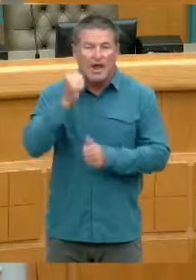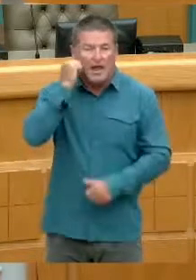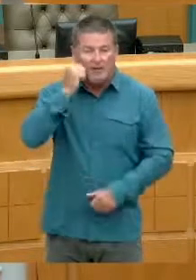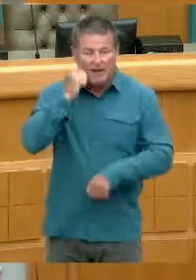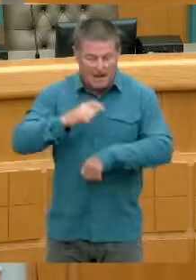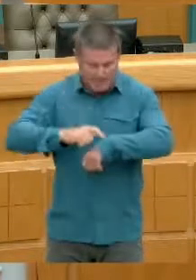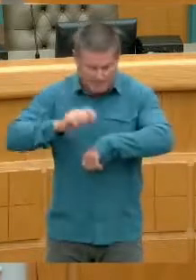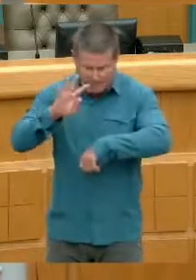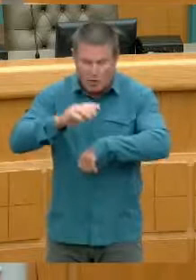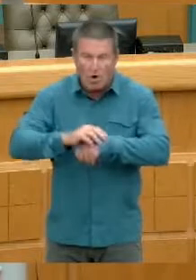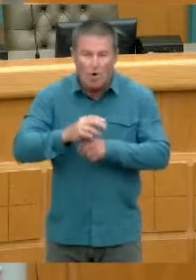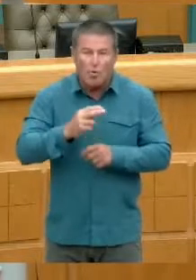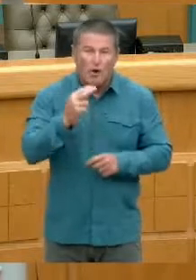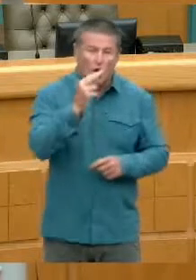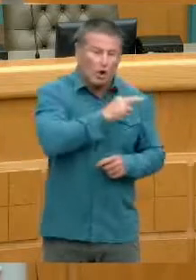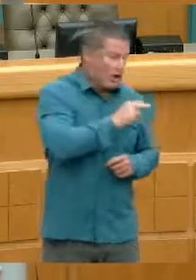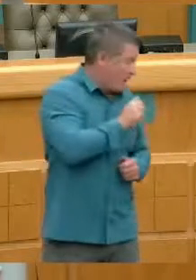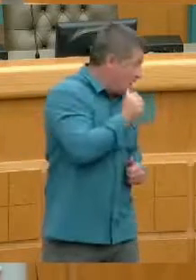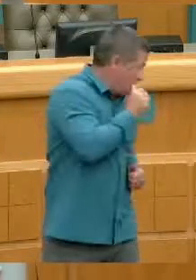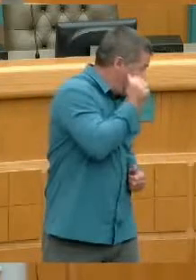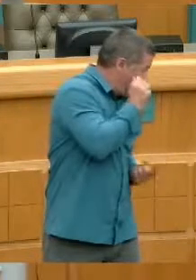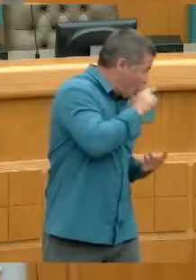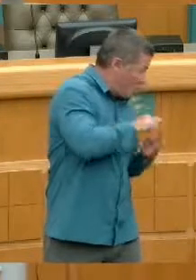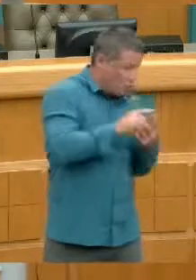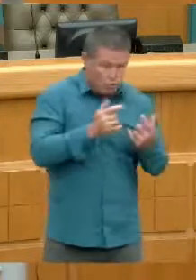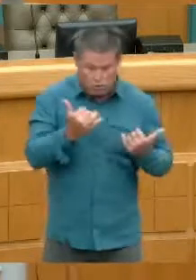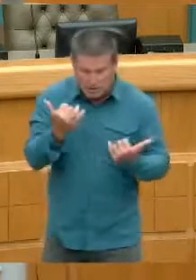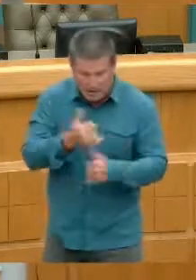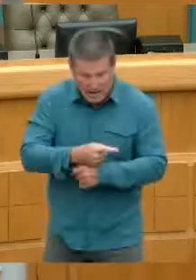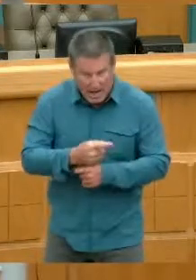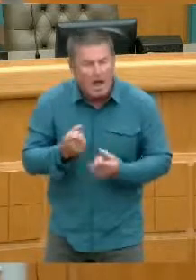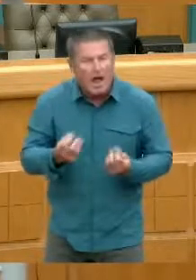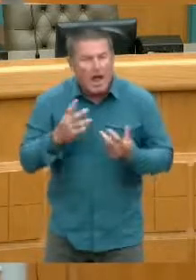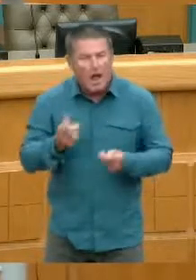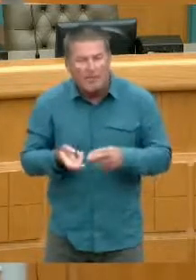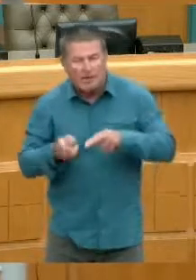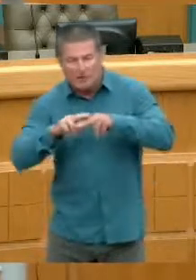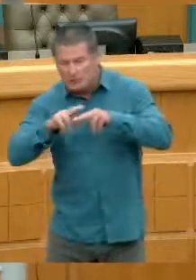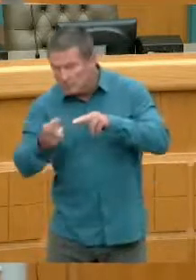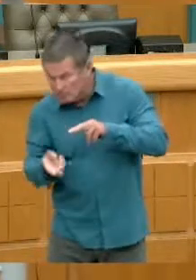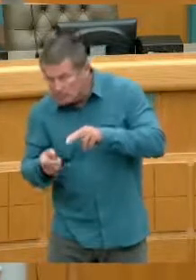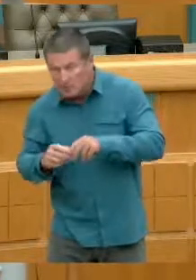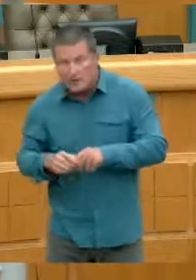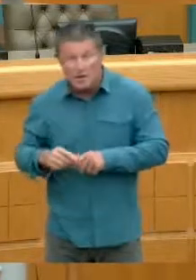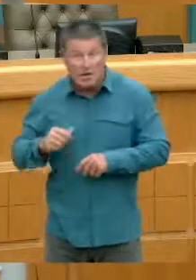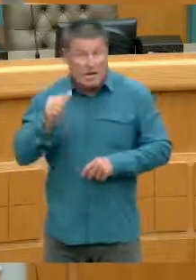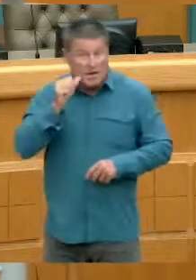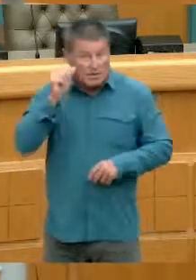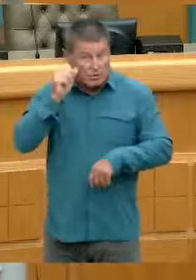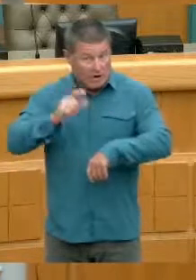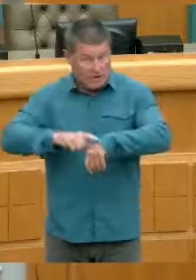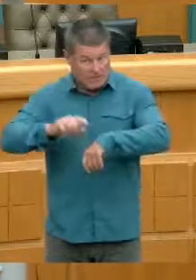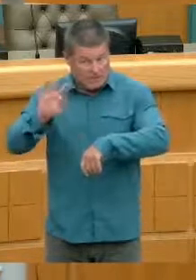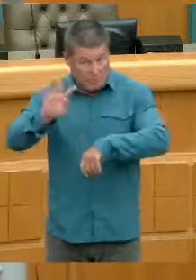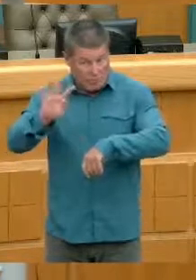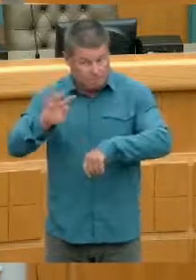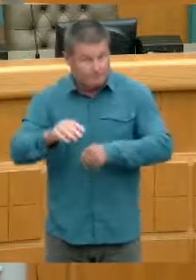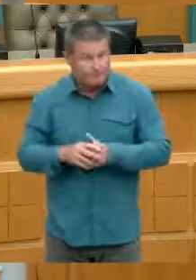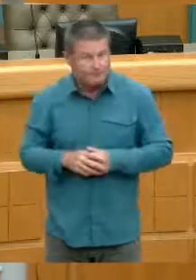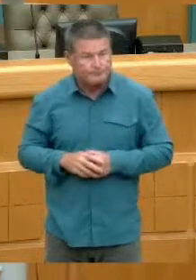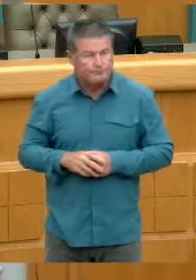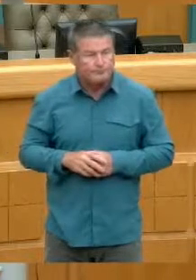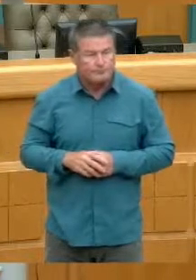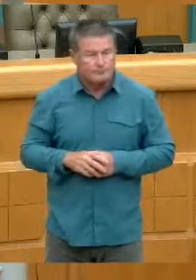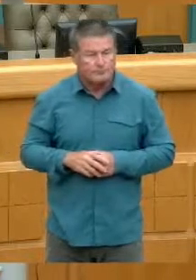and see number of new cases, change in hospital stay, and that type of information. So since yesterday at 4, we have only